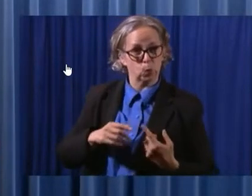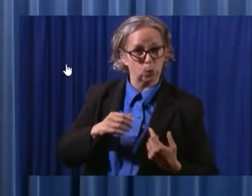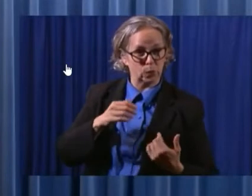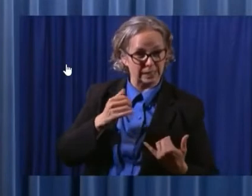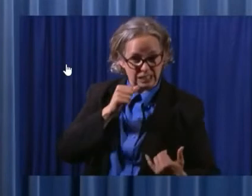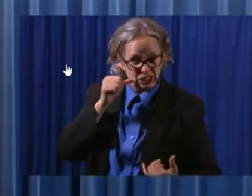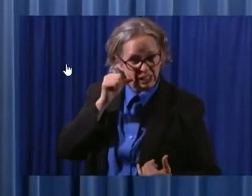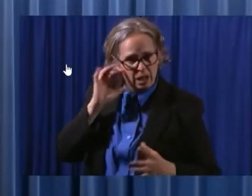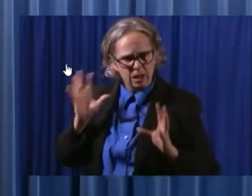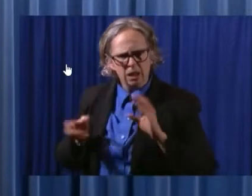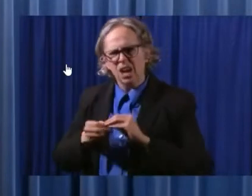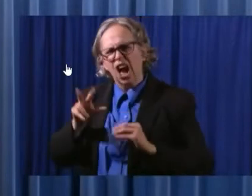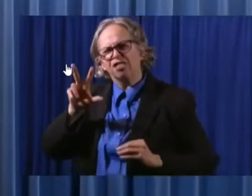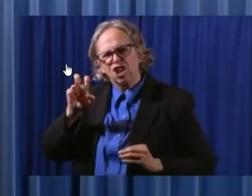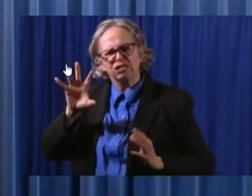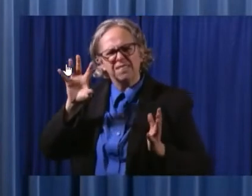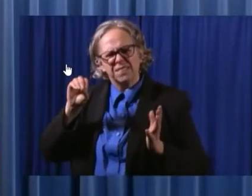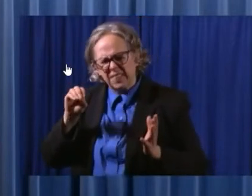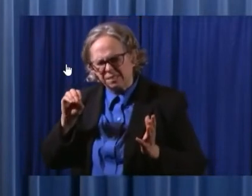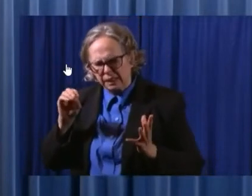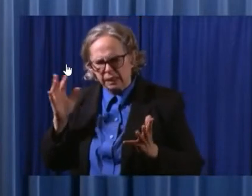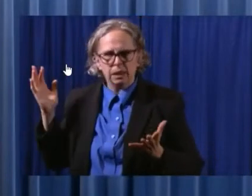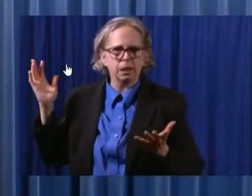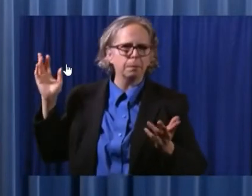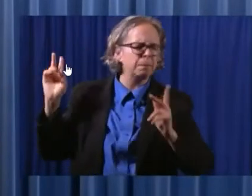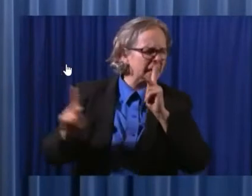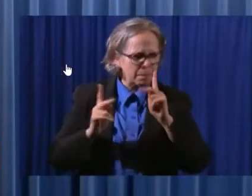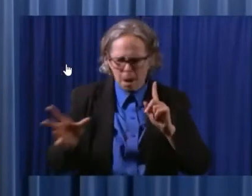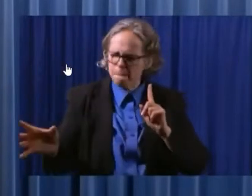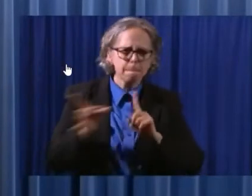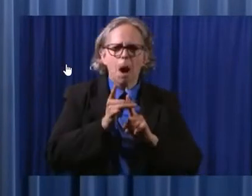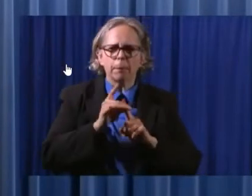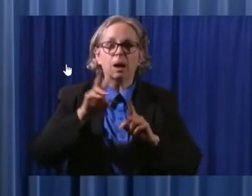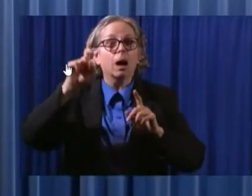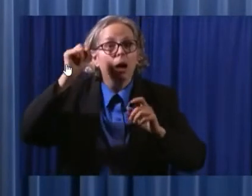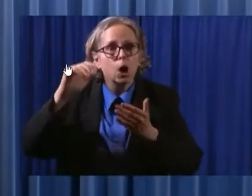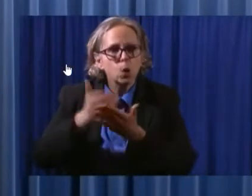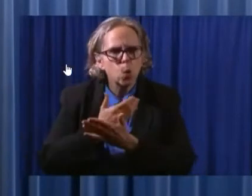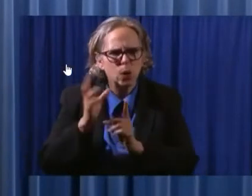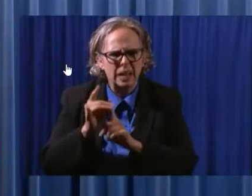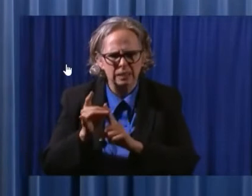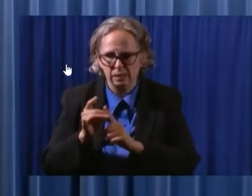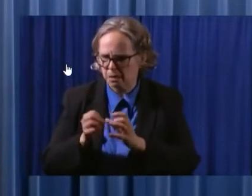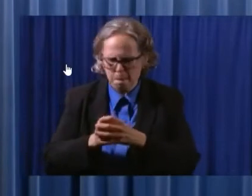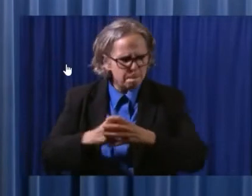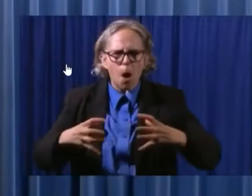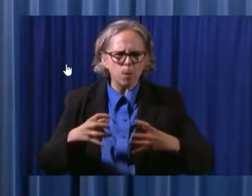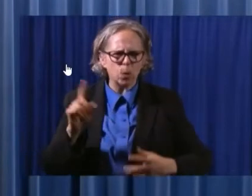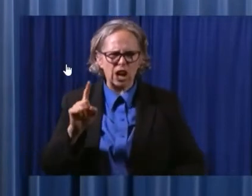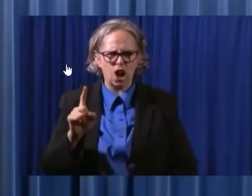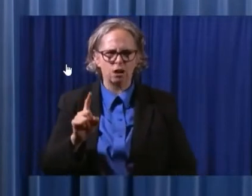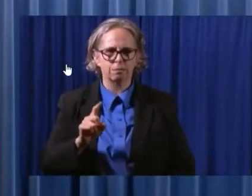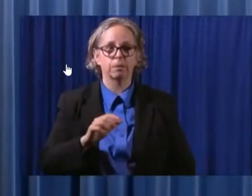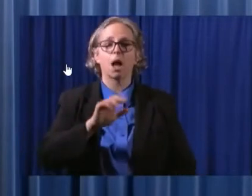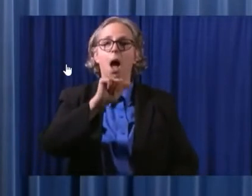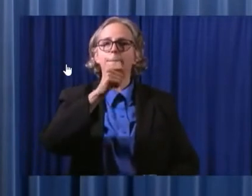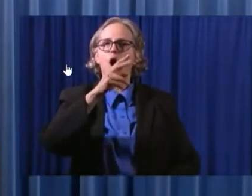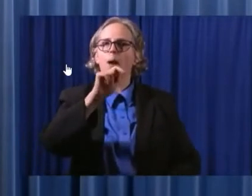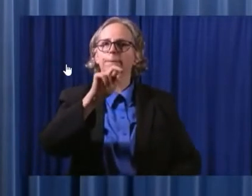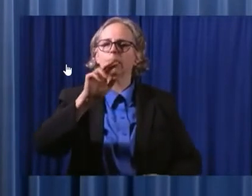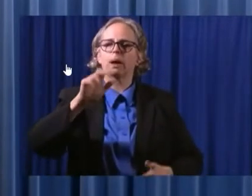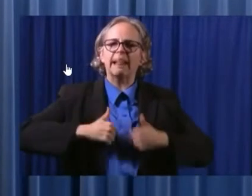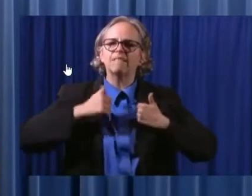cases. Add to that recent outbreaks in an apartment complex, manufacturing facility, and a child care facility. For the